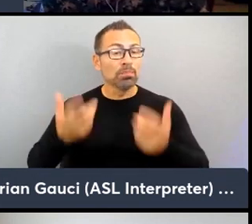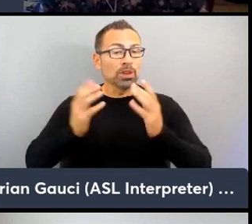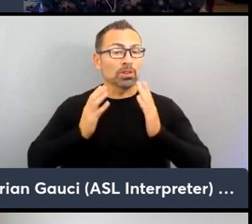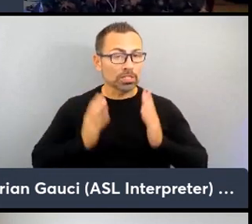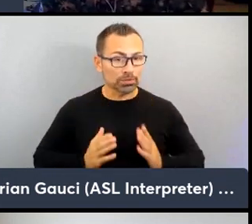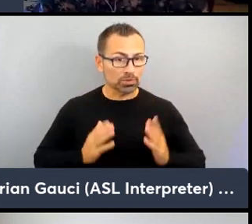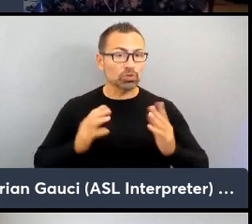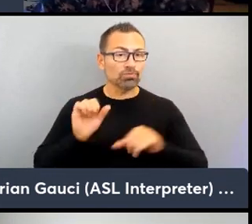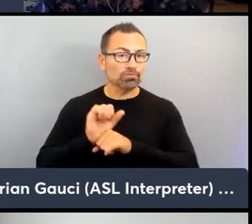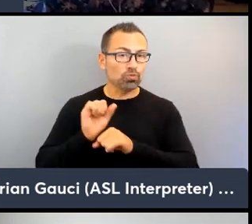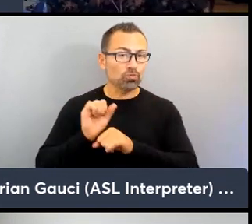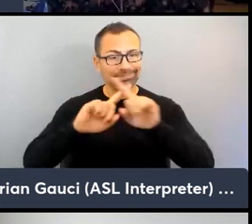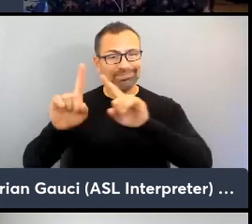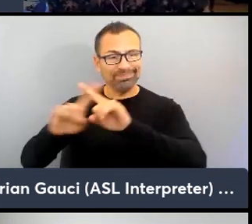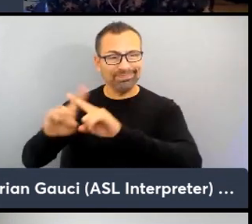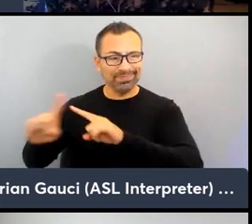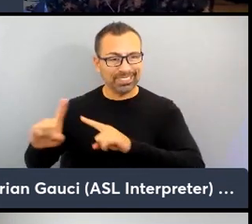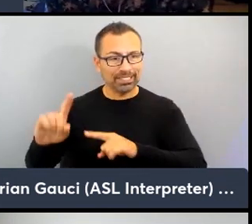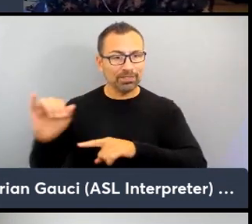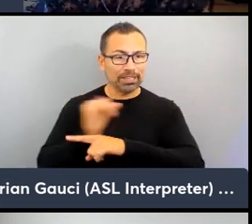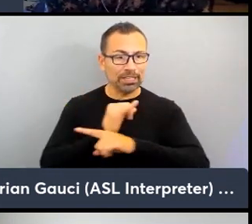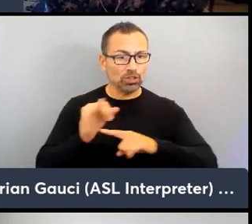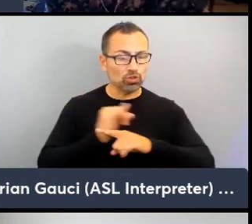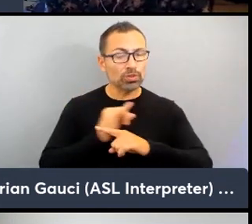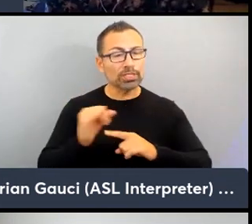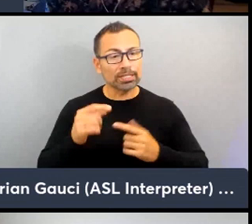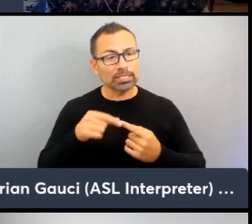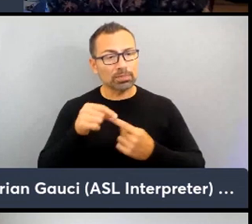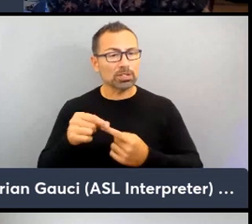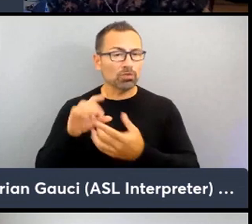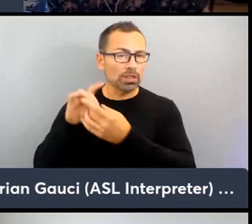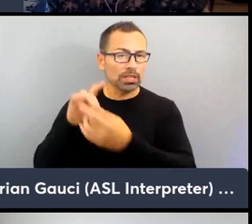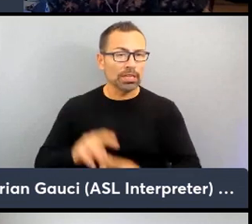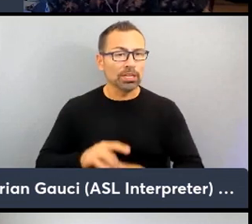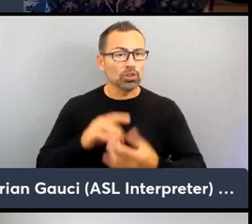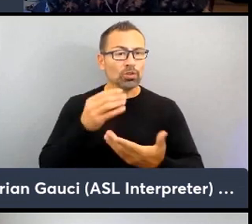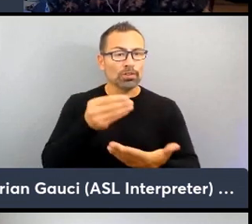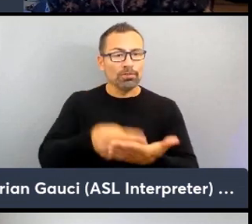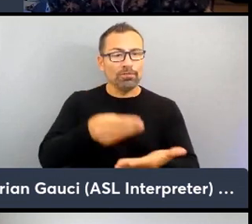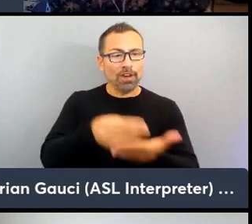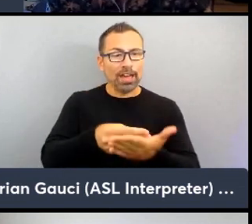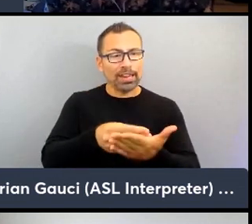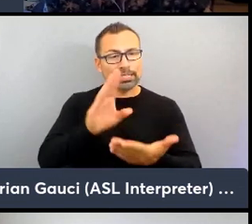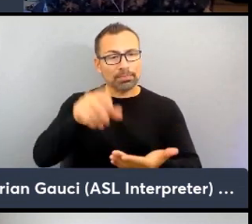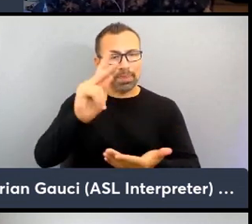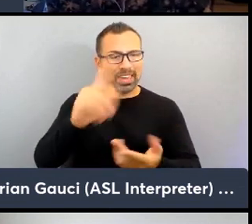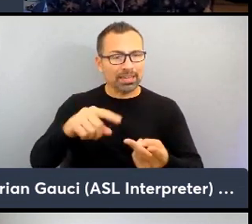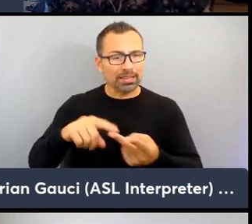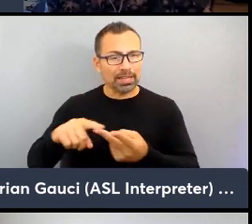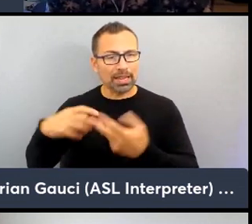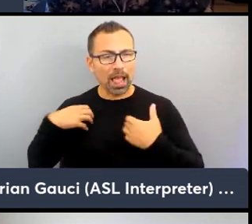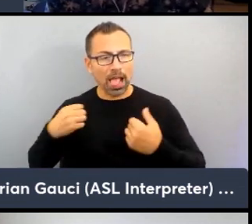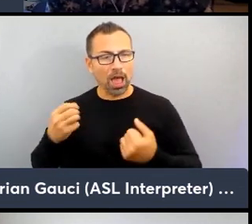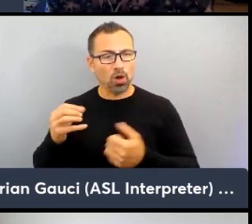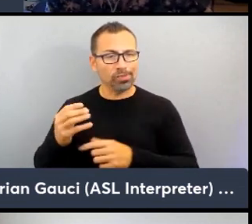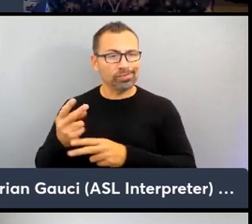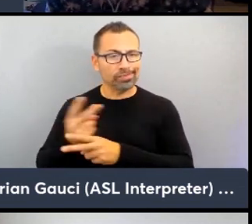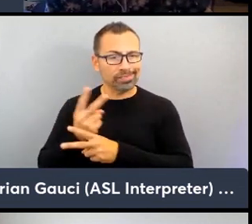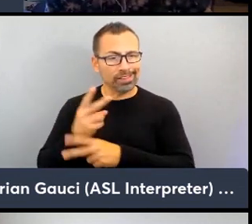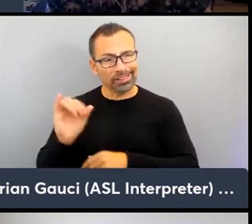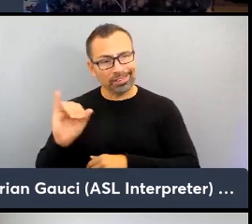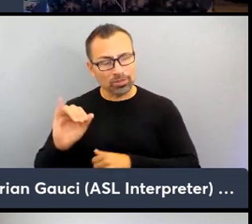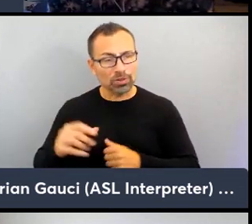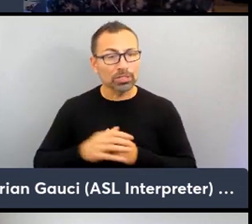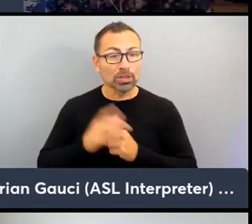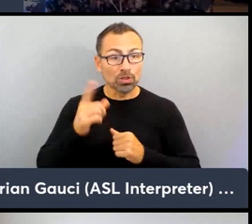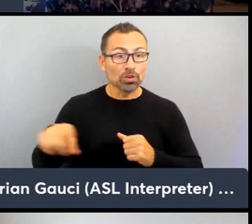industries. So especially around finance and healthcare, those are the customers that I've talked to recently that are really excited about DML